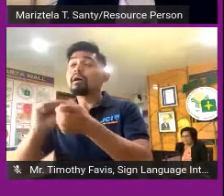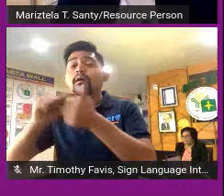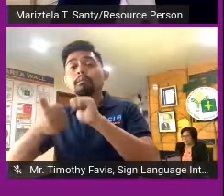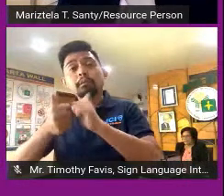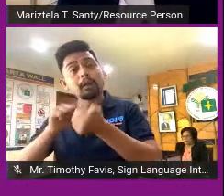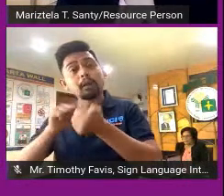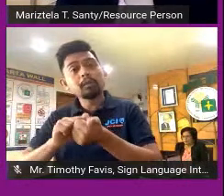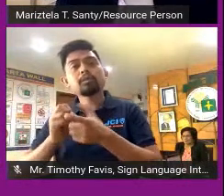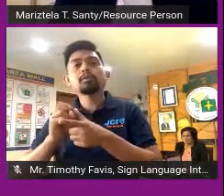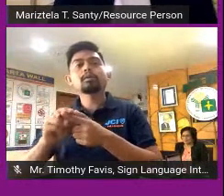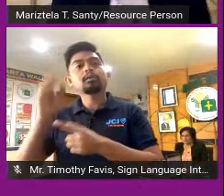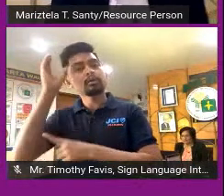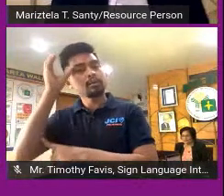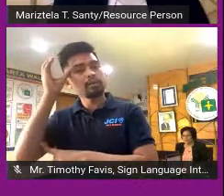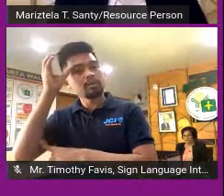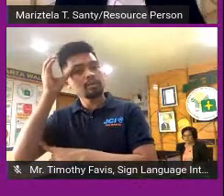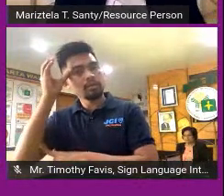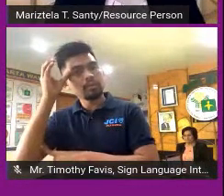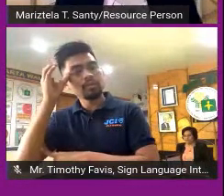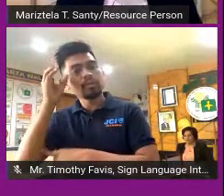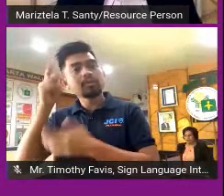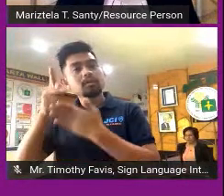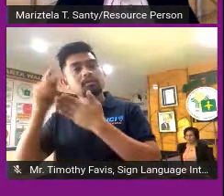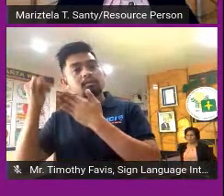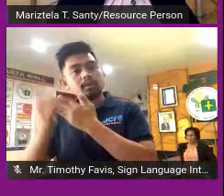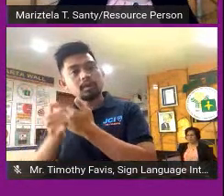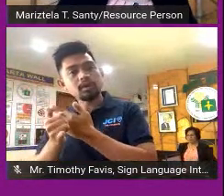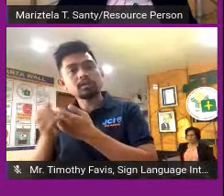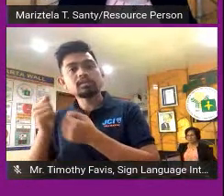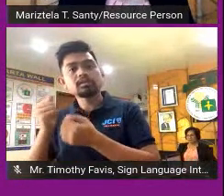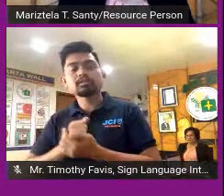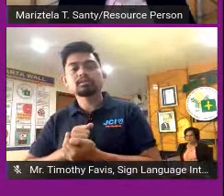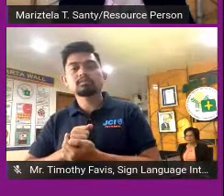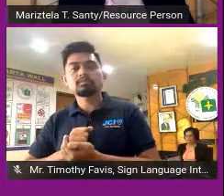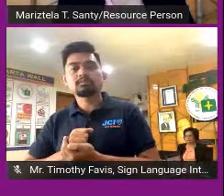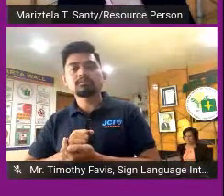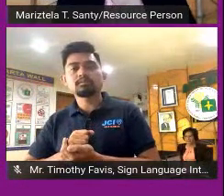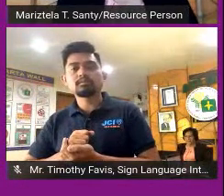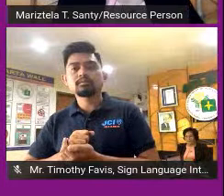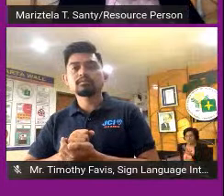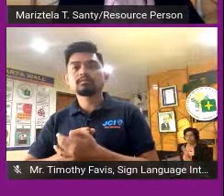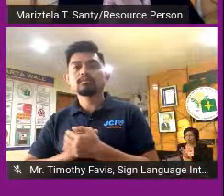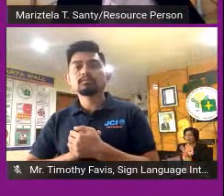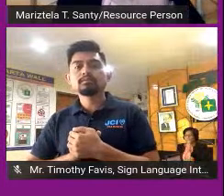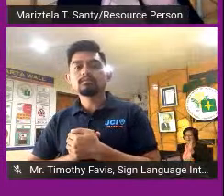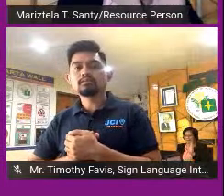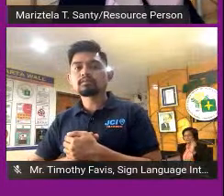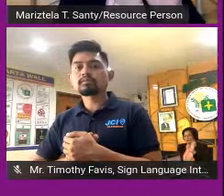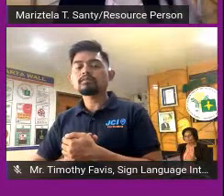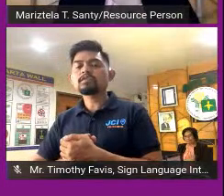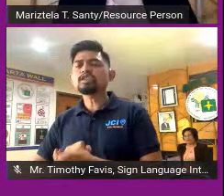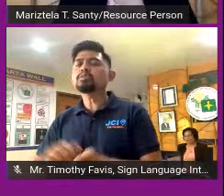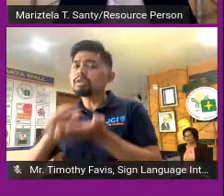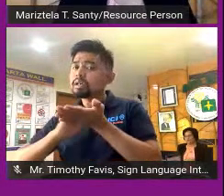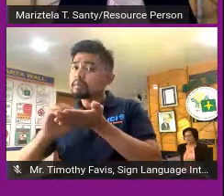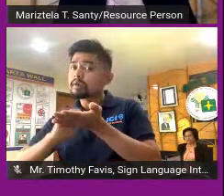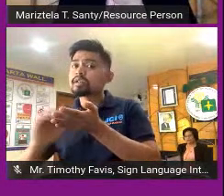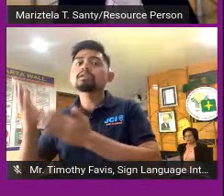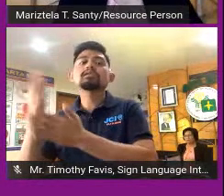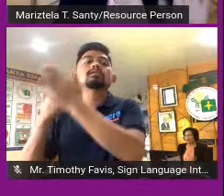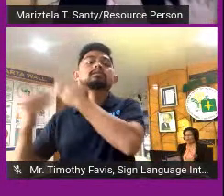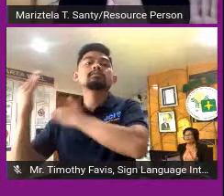consulted in the design of programs and projects that affect or supposed to benefit them. Ito yung mga practice noong